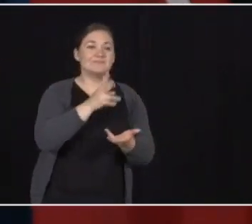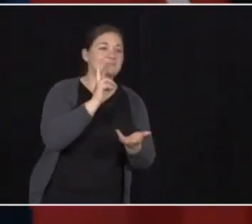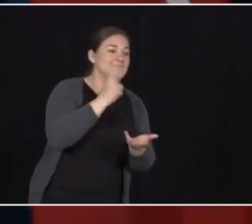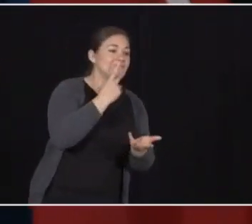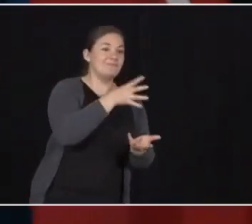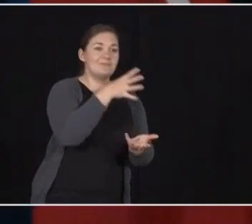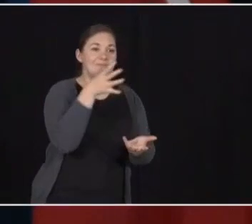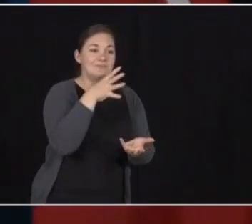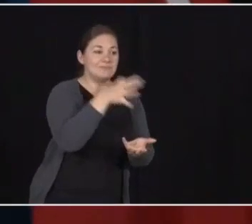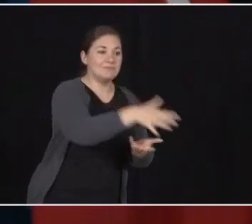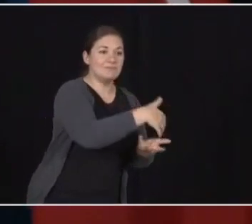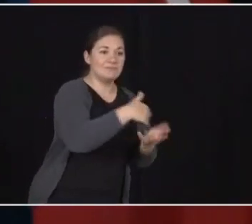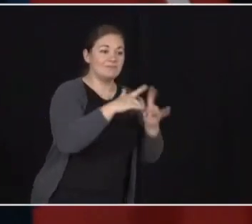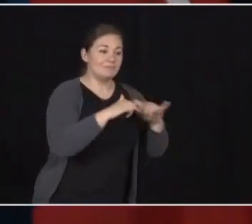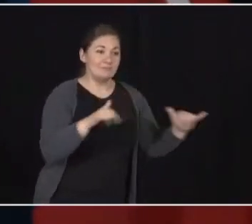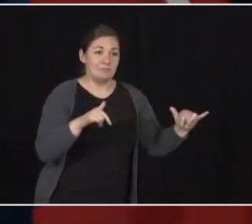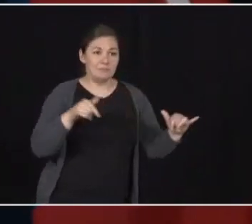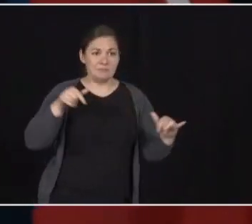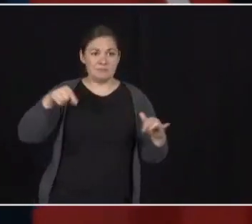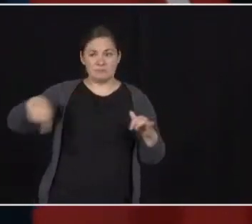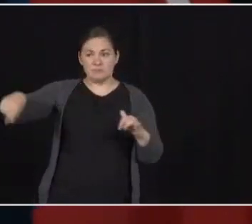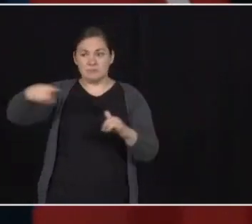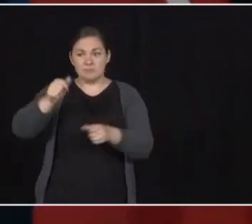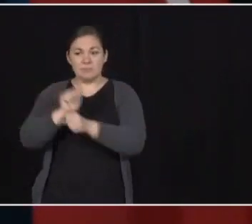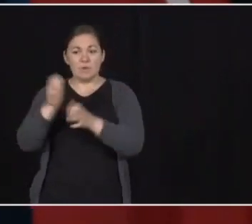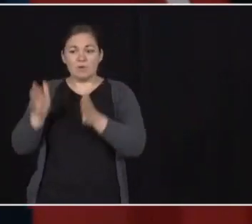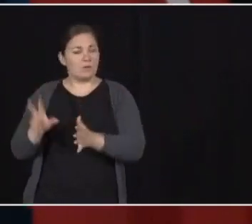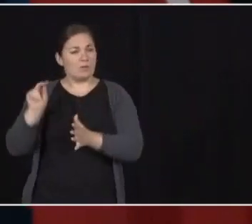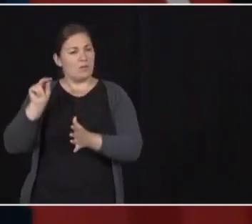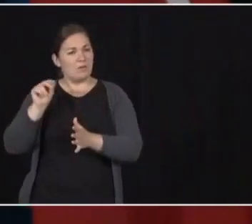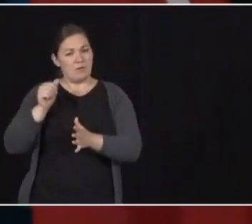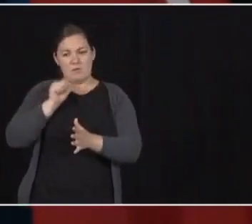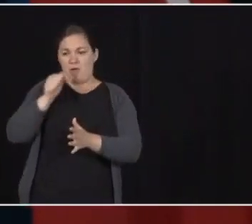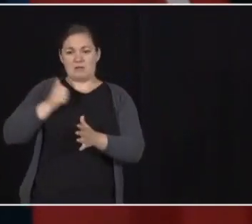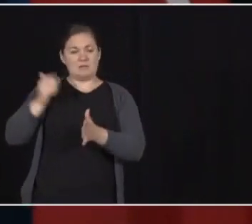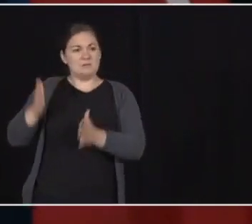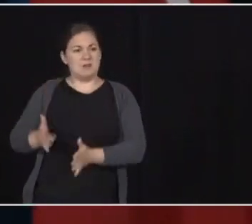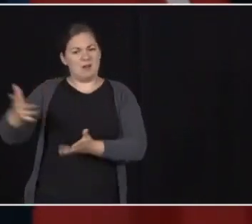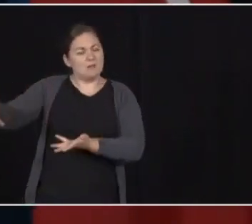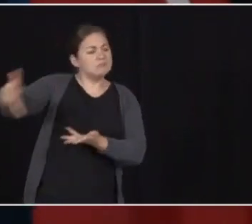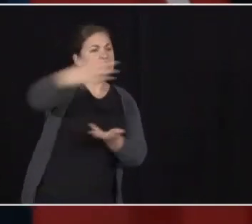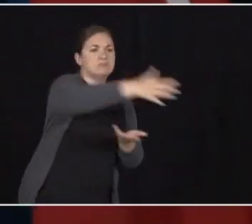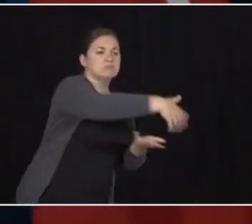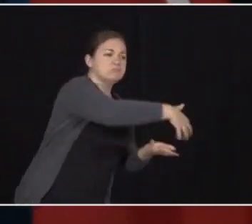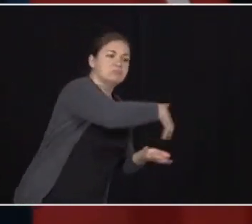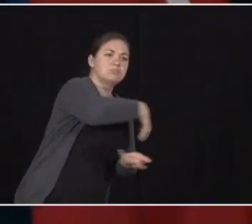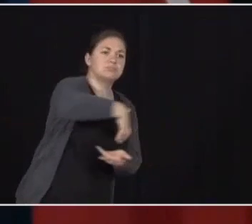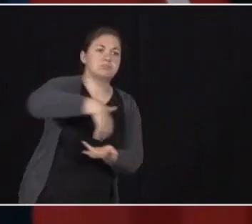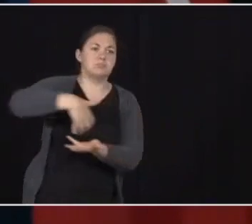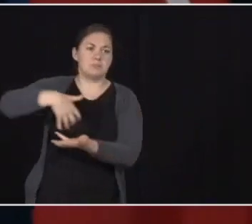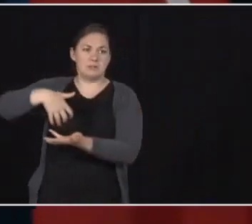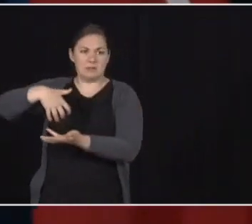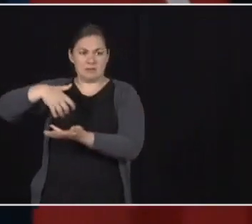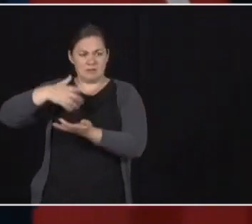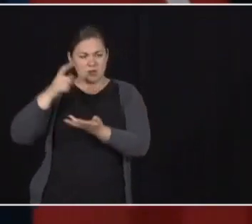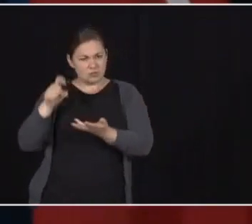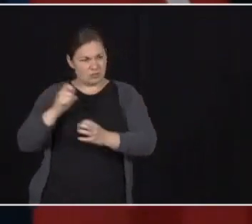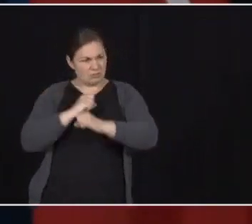list and be subject to sentinel testing in order to help protect them and also help protect the food chain?